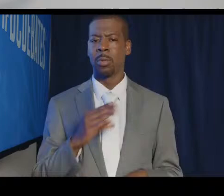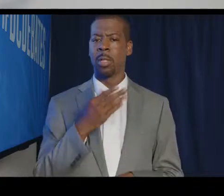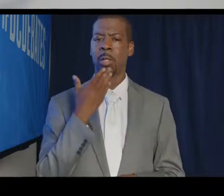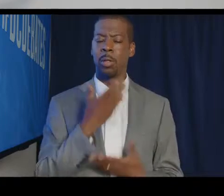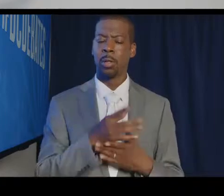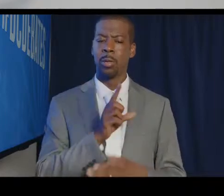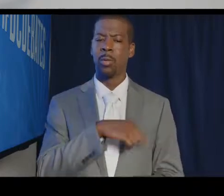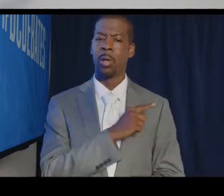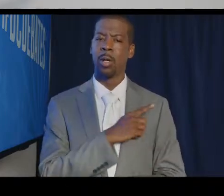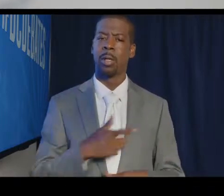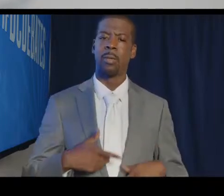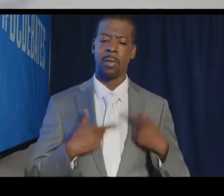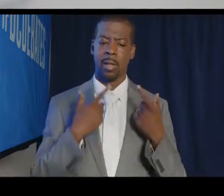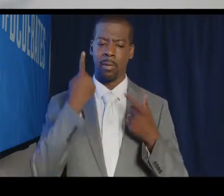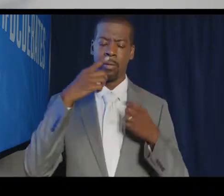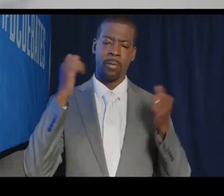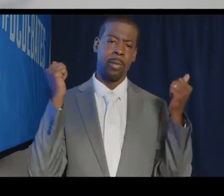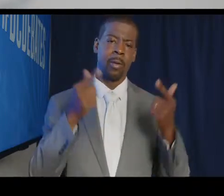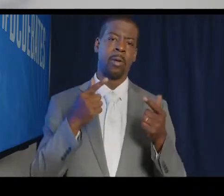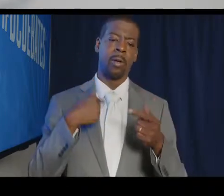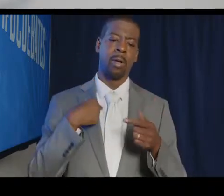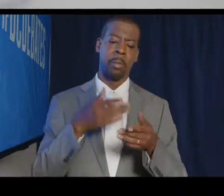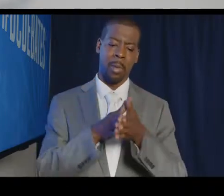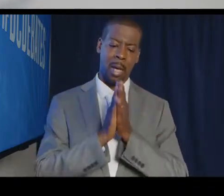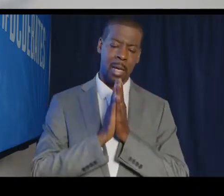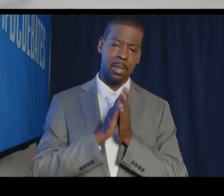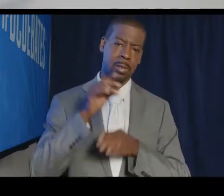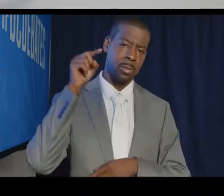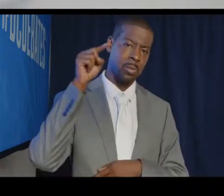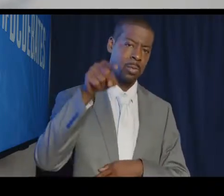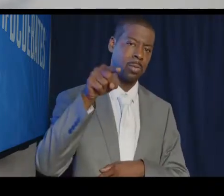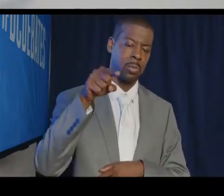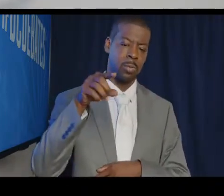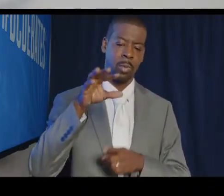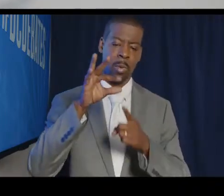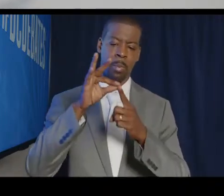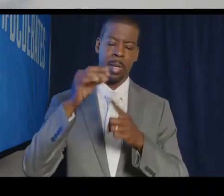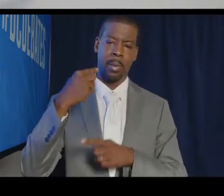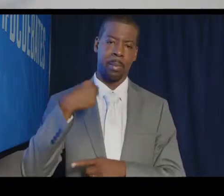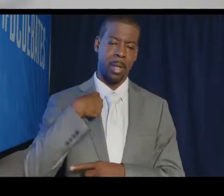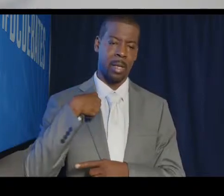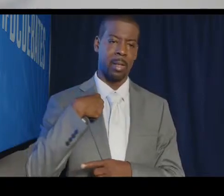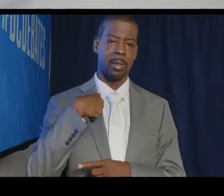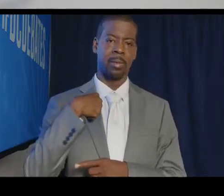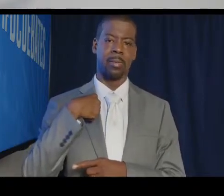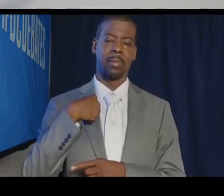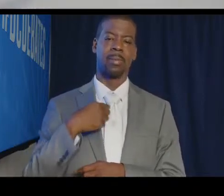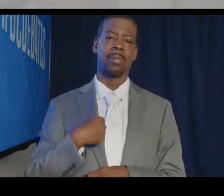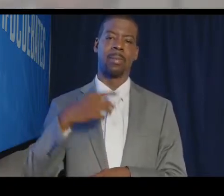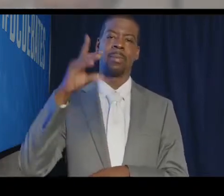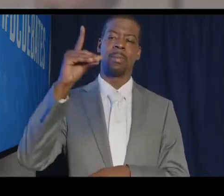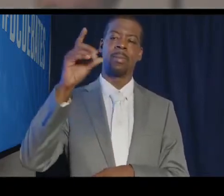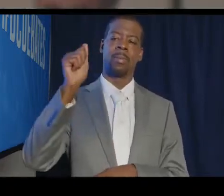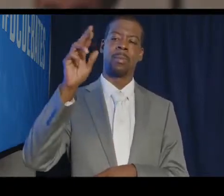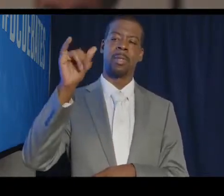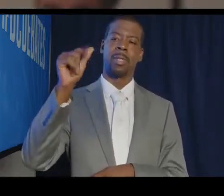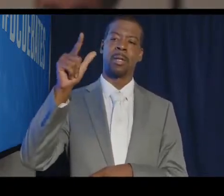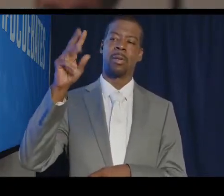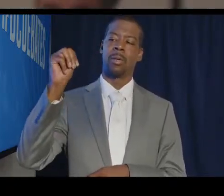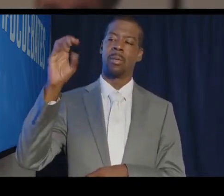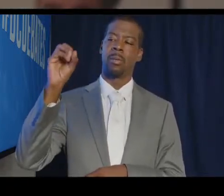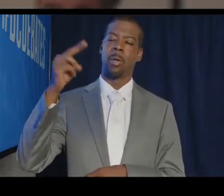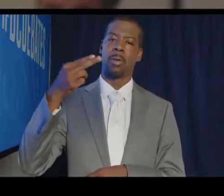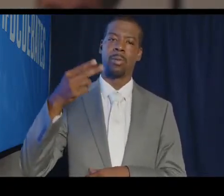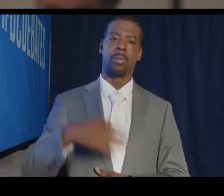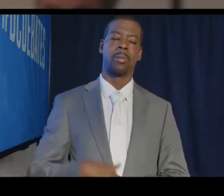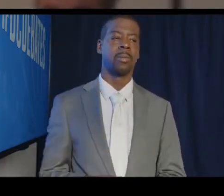all people. So I'm asking you this year to make me one of your two choices. I'm Darryl Moch. Thank you, Mr. Moch, and thank you to all